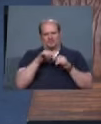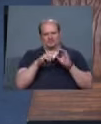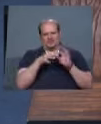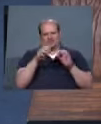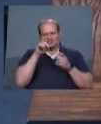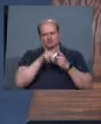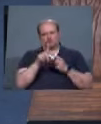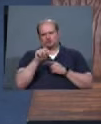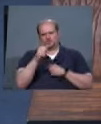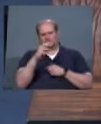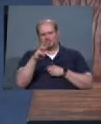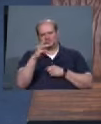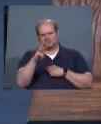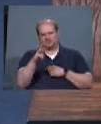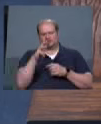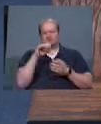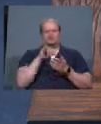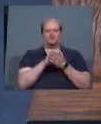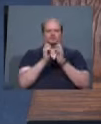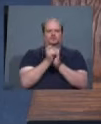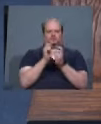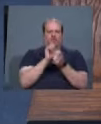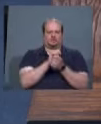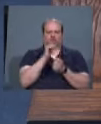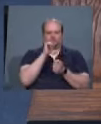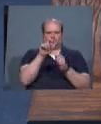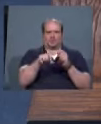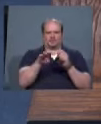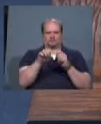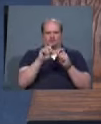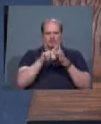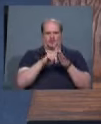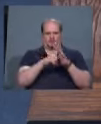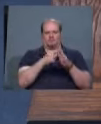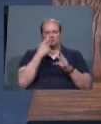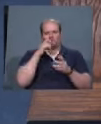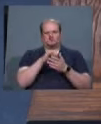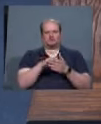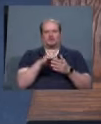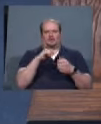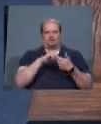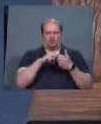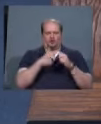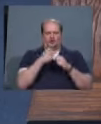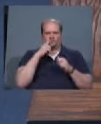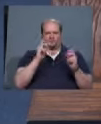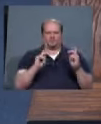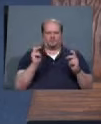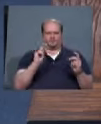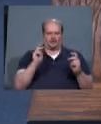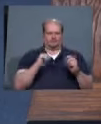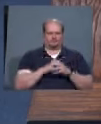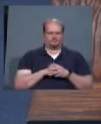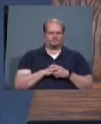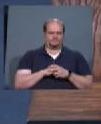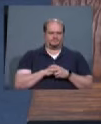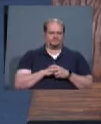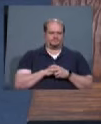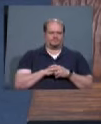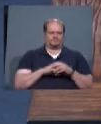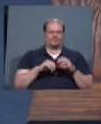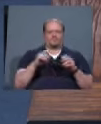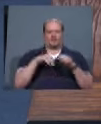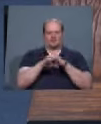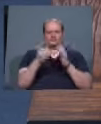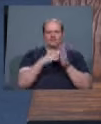in 2016, those changes do not need to be implemented because they inconvenience people. Now you're coming again